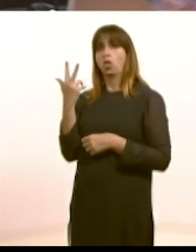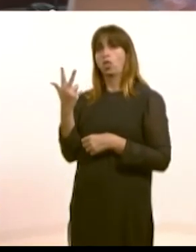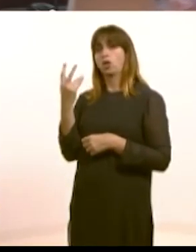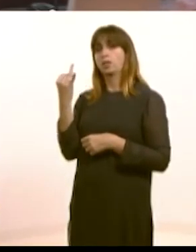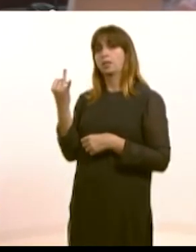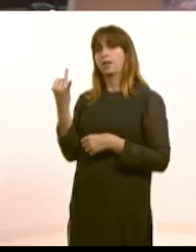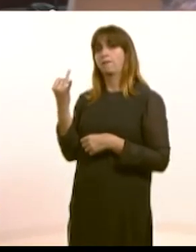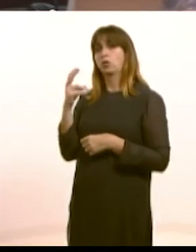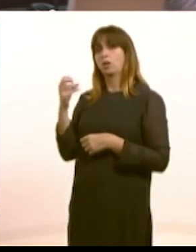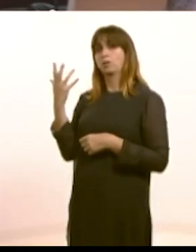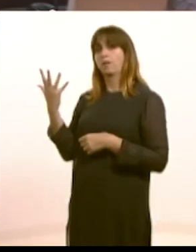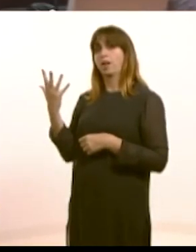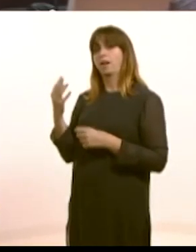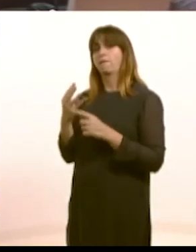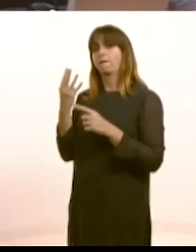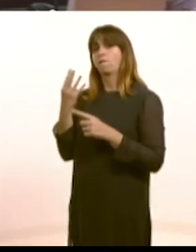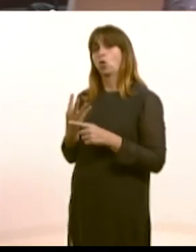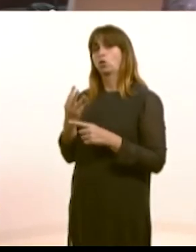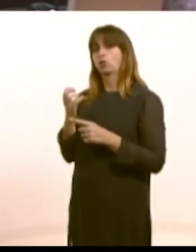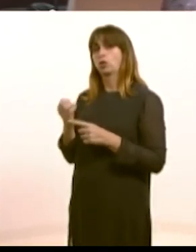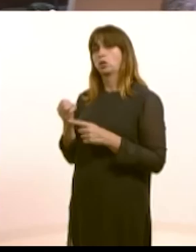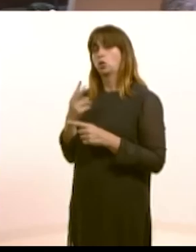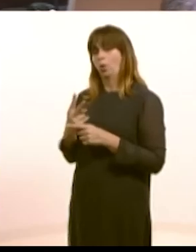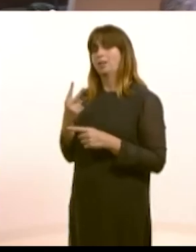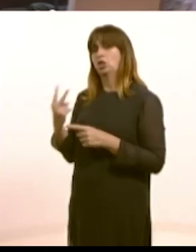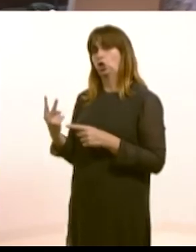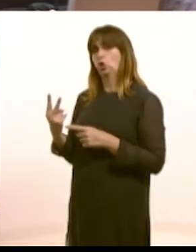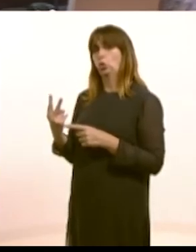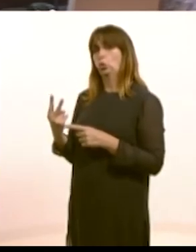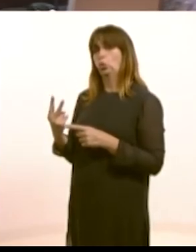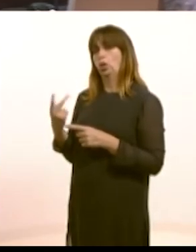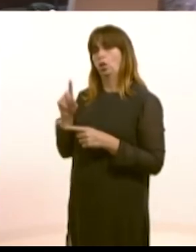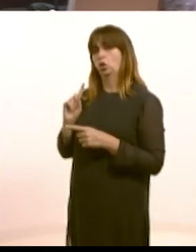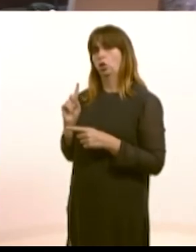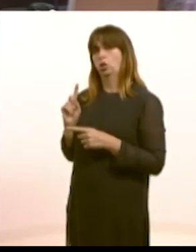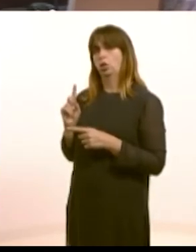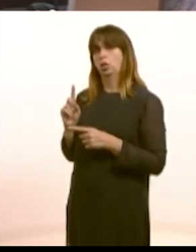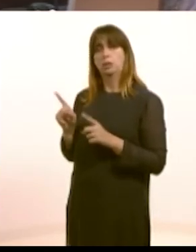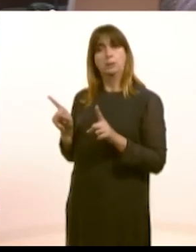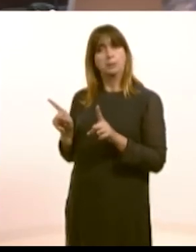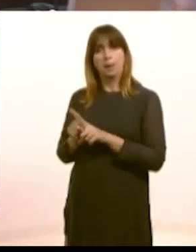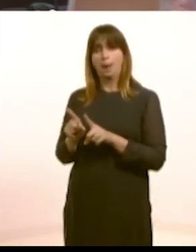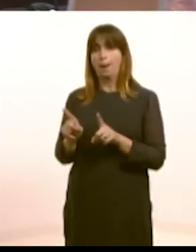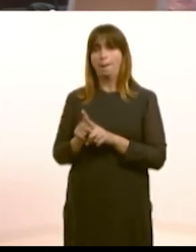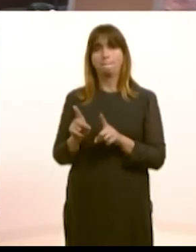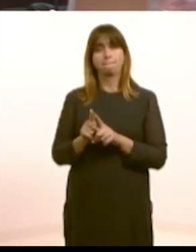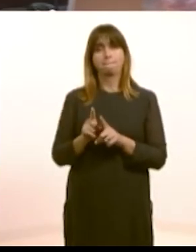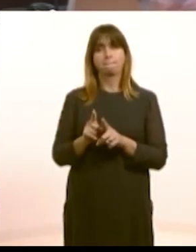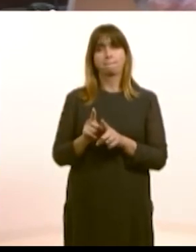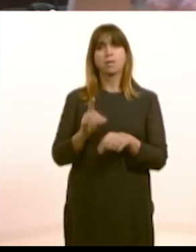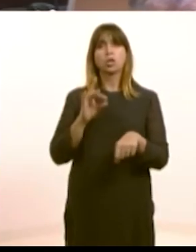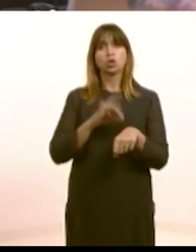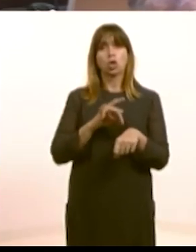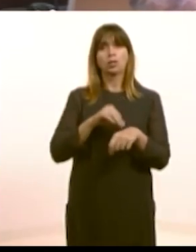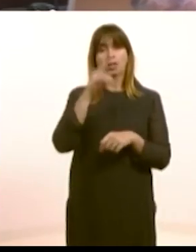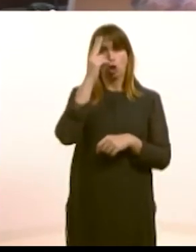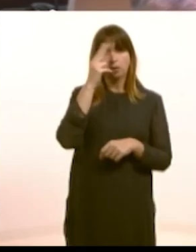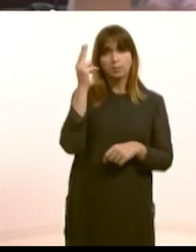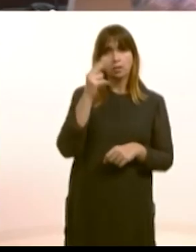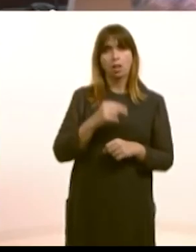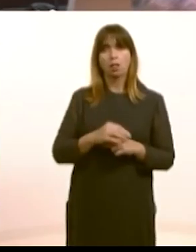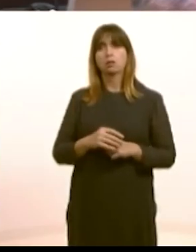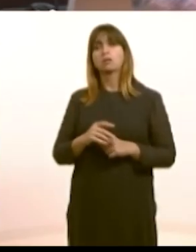437 in 2005, and 422 in the previous year. And the same is true of doctors in hospitals. Having